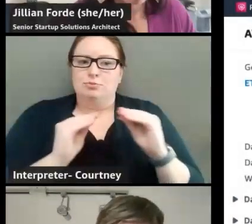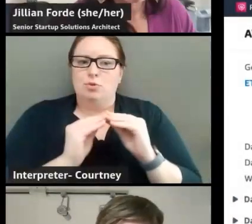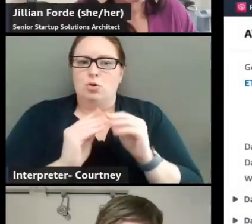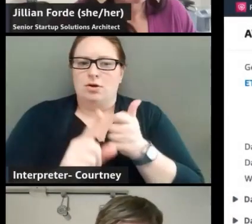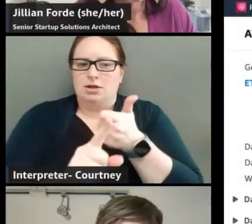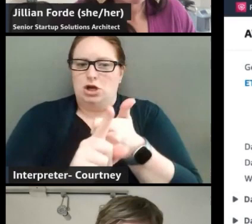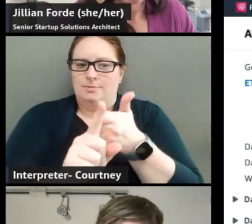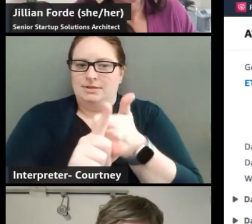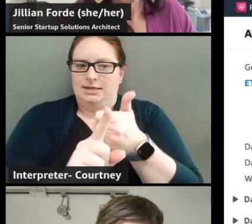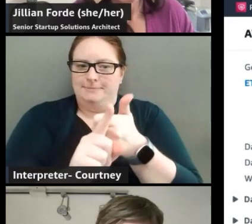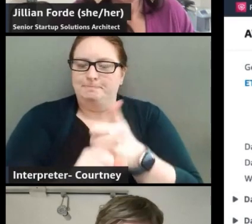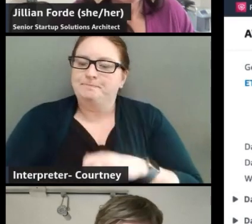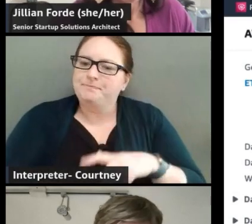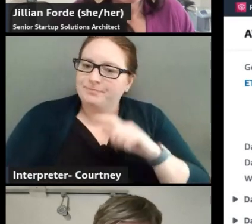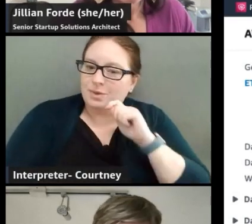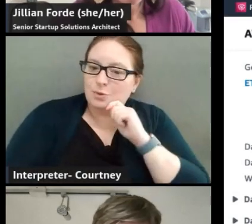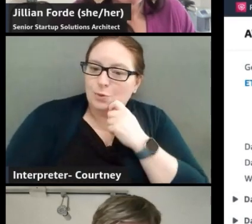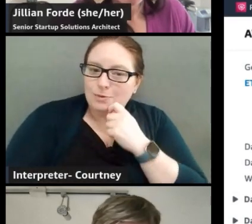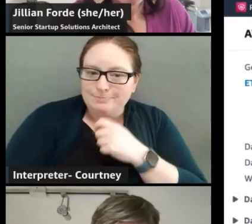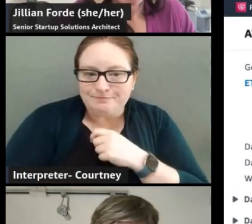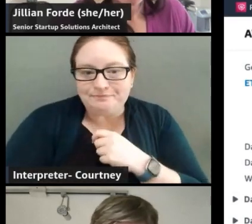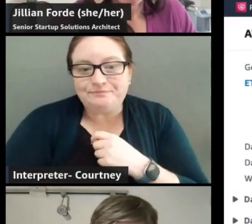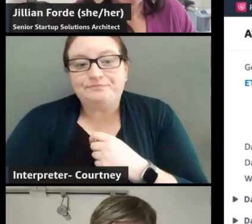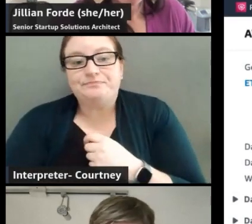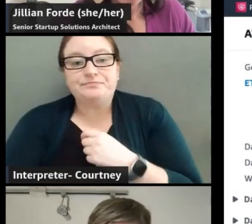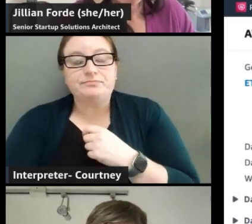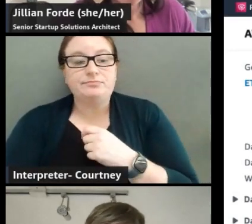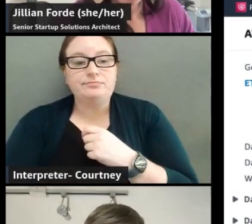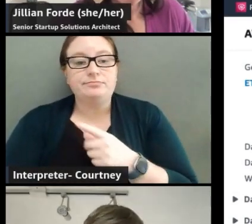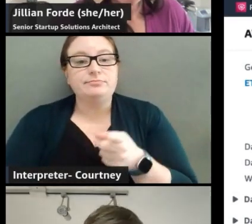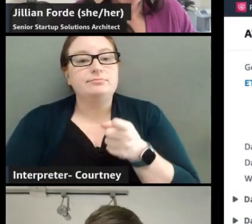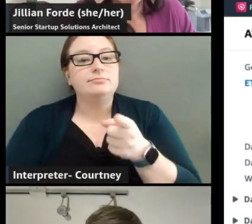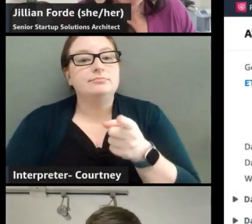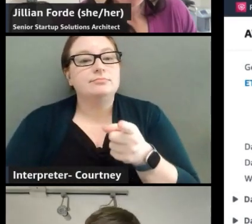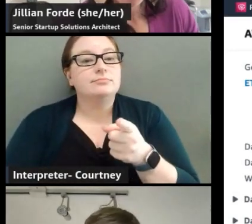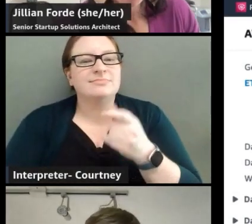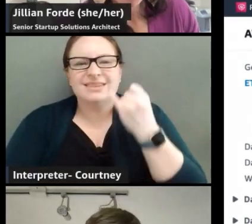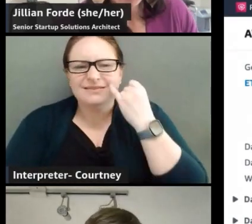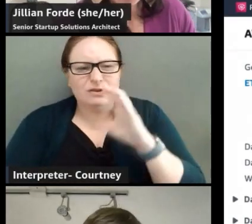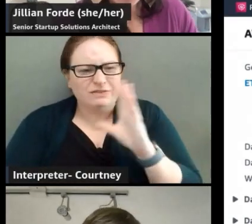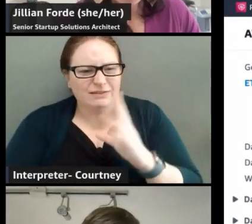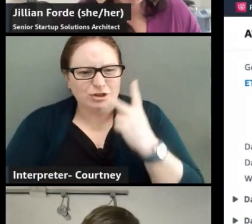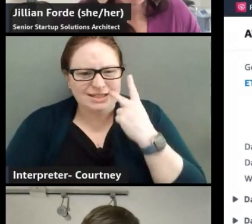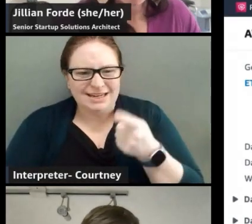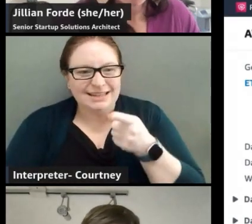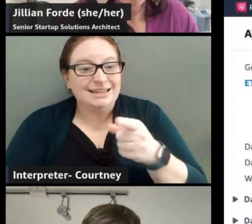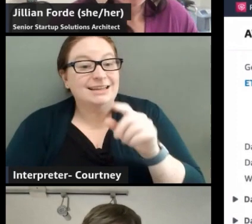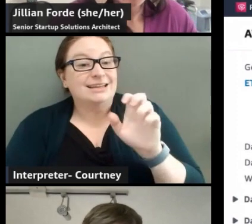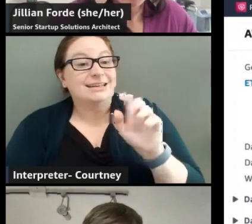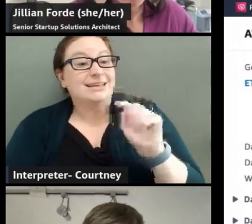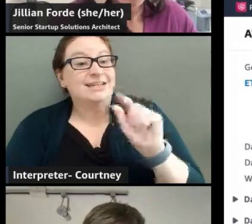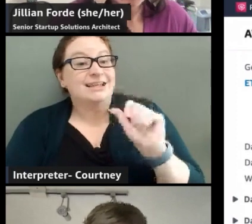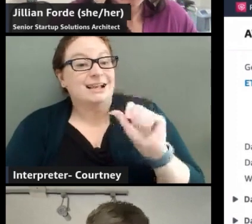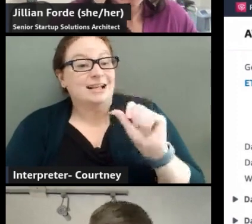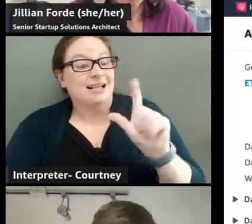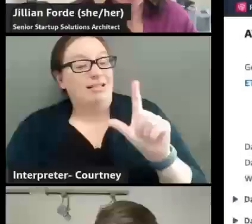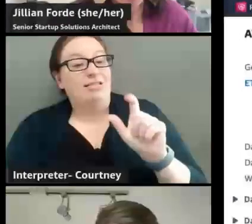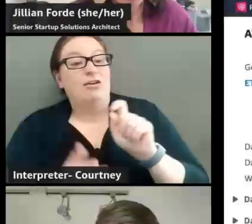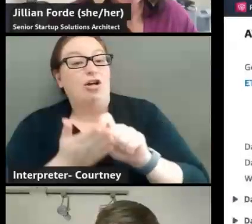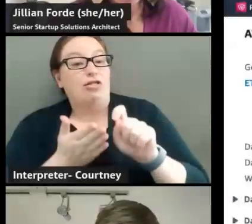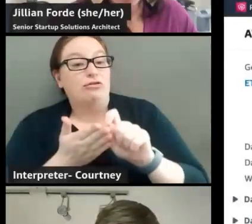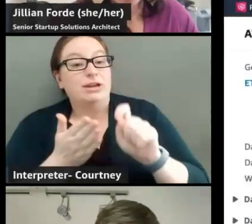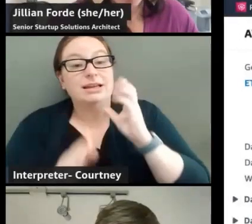Really cool. Yeah. So I have up here, this is if you've never seen it, this is our ETL authoring experience. This is called Glue